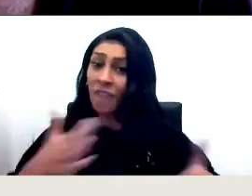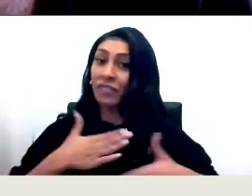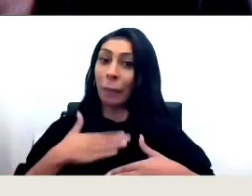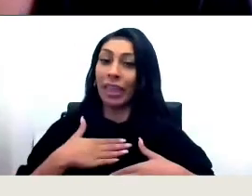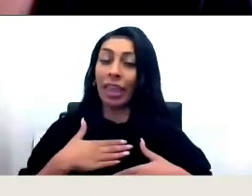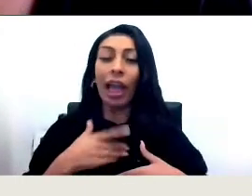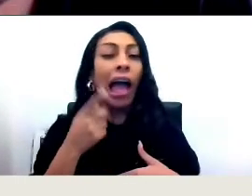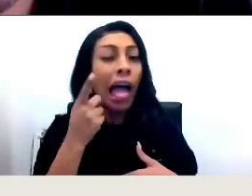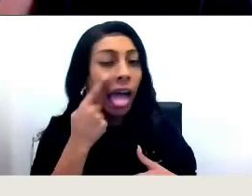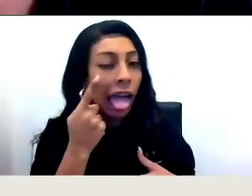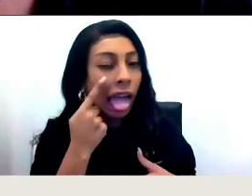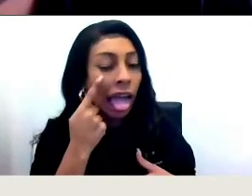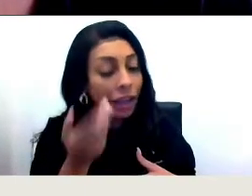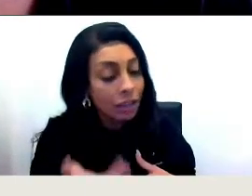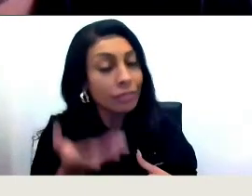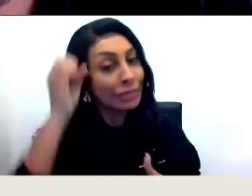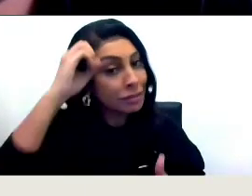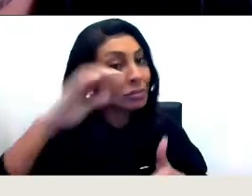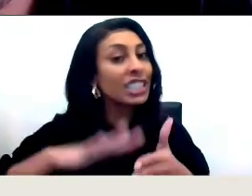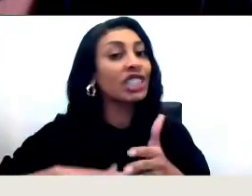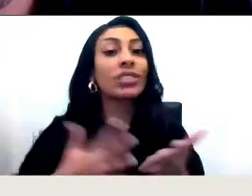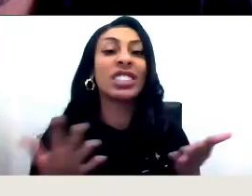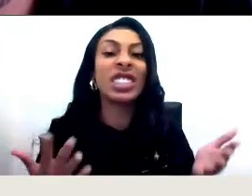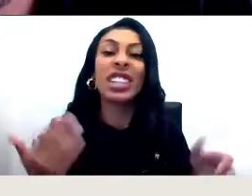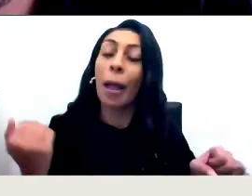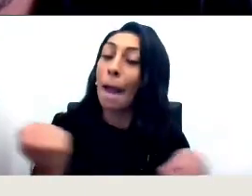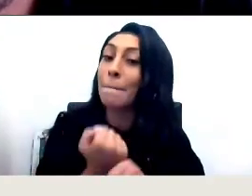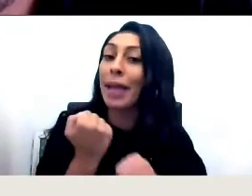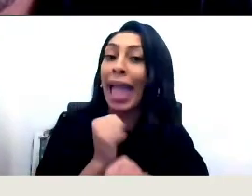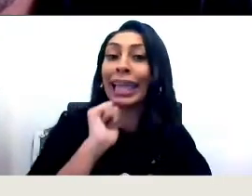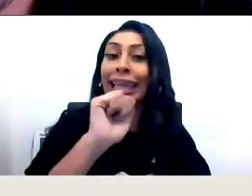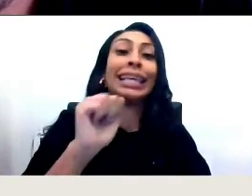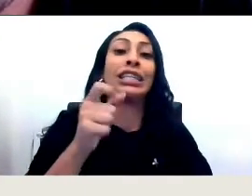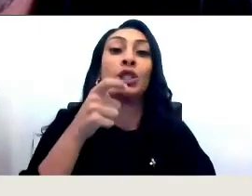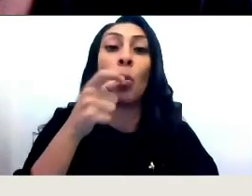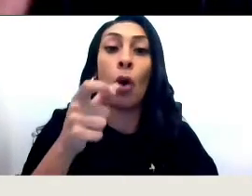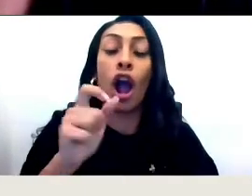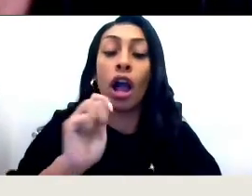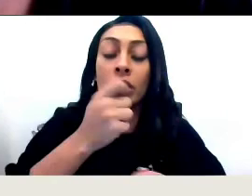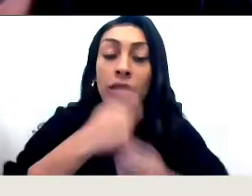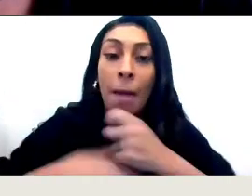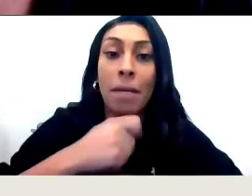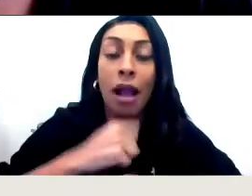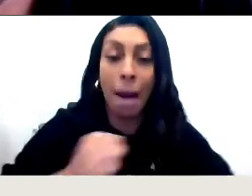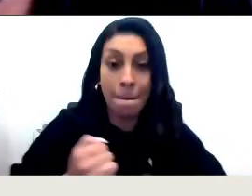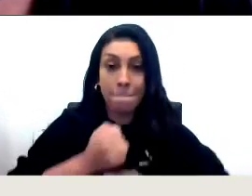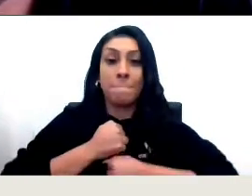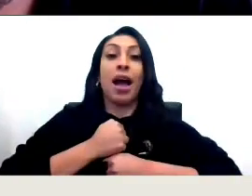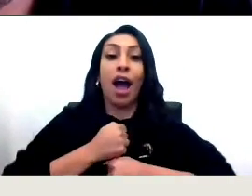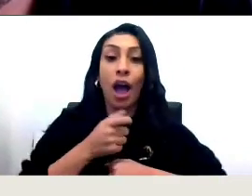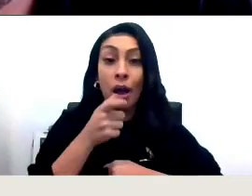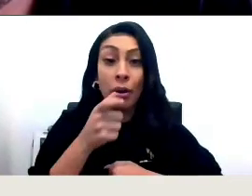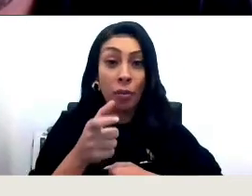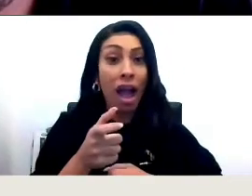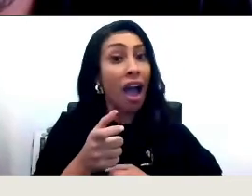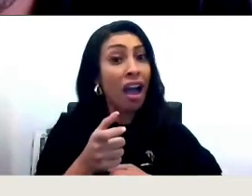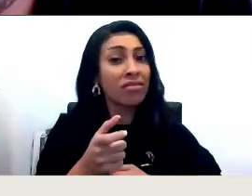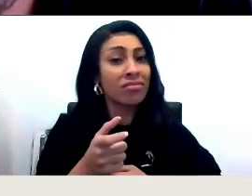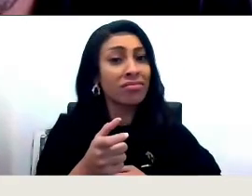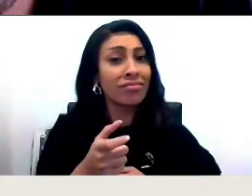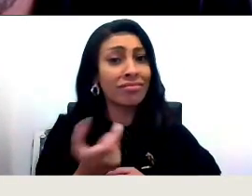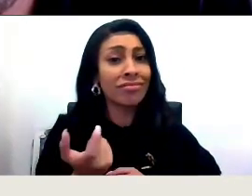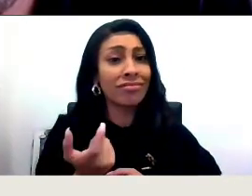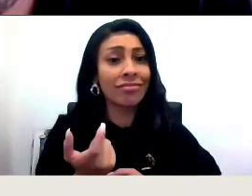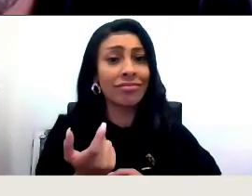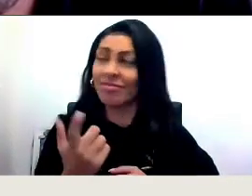And so they get this experience where they get to make his words their words, and they get to see that this actually can speak. And there's a